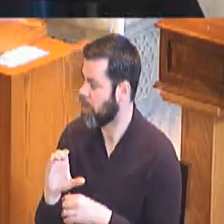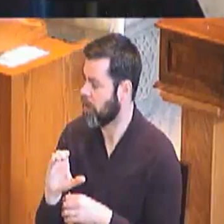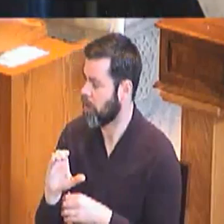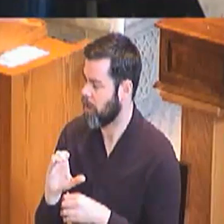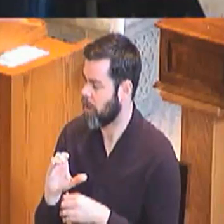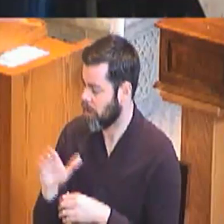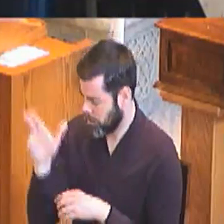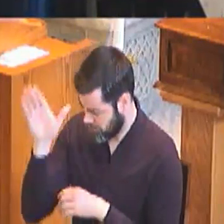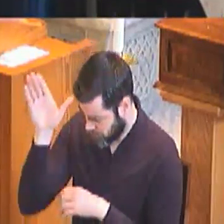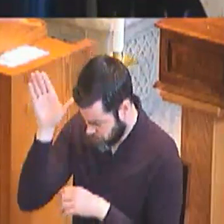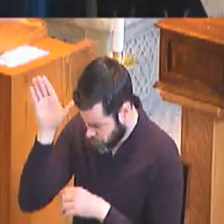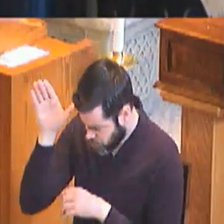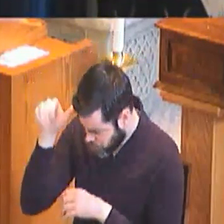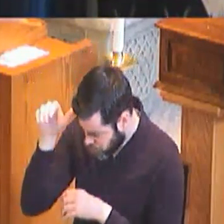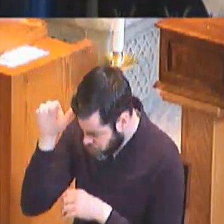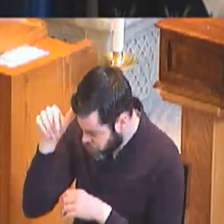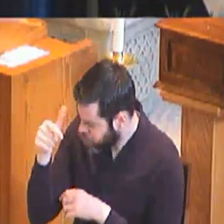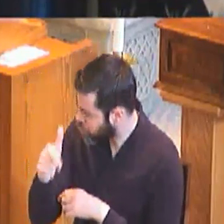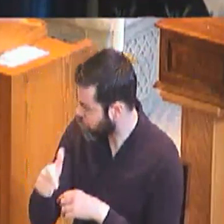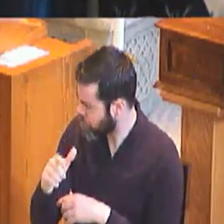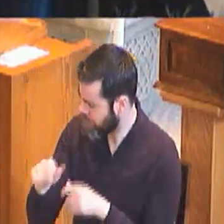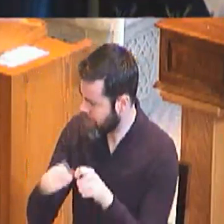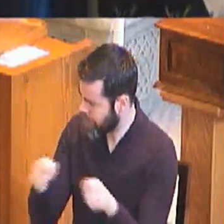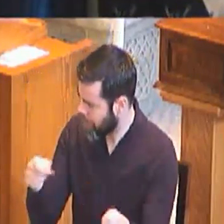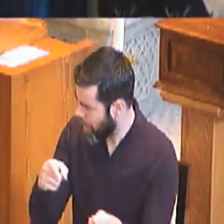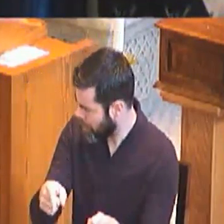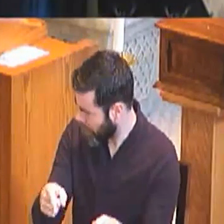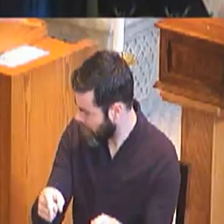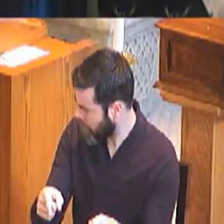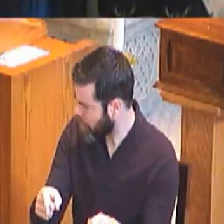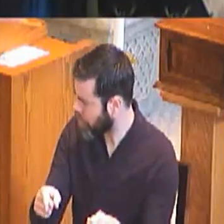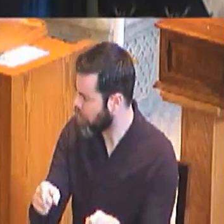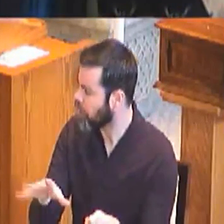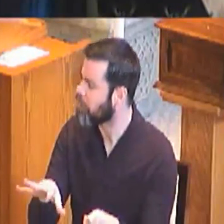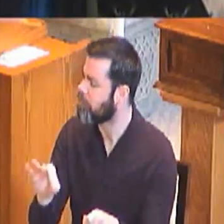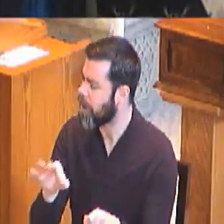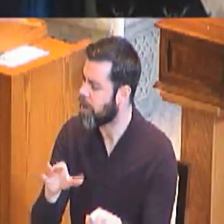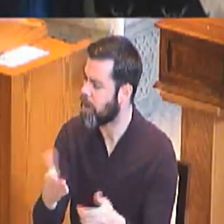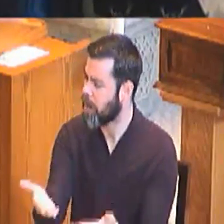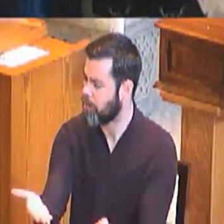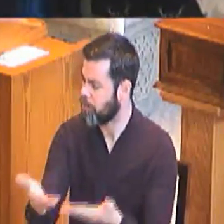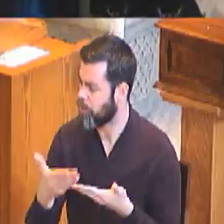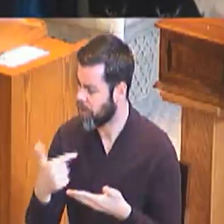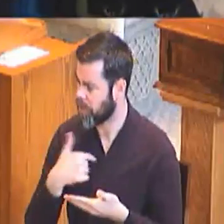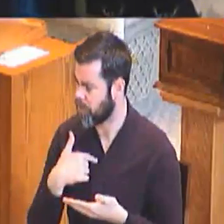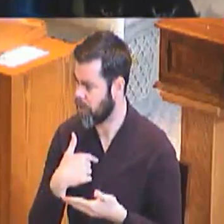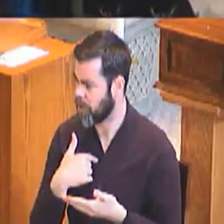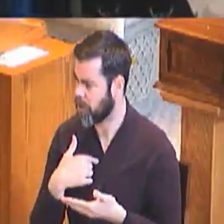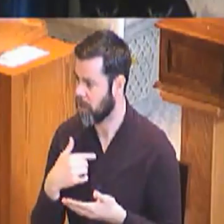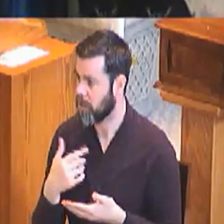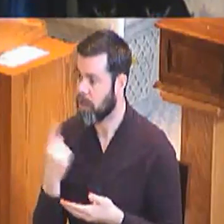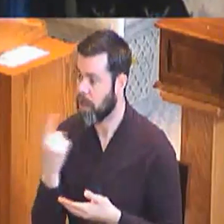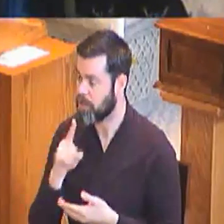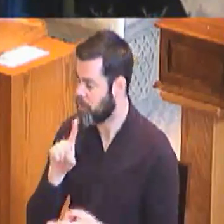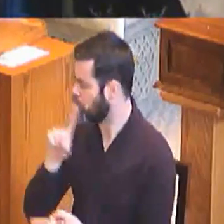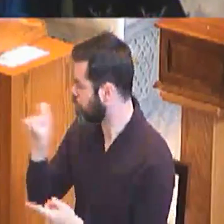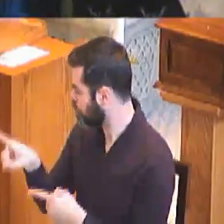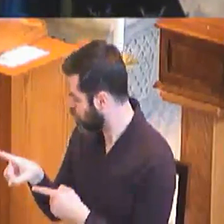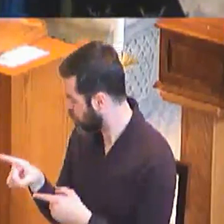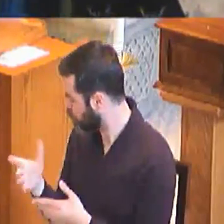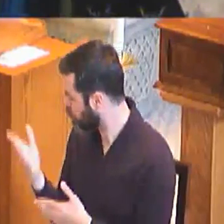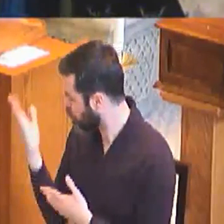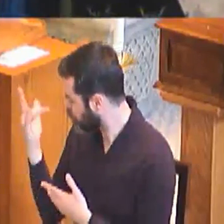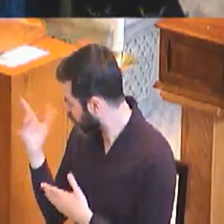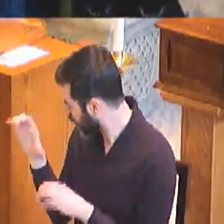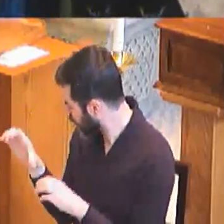to me. If anyone says to you, why are you doing this? Just say this, the Lord needs and will send it back